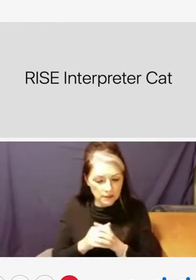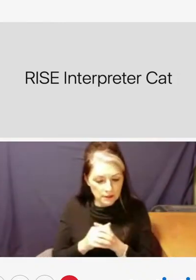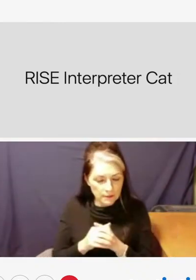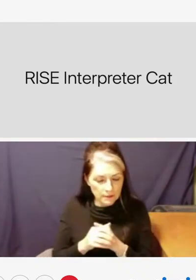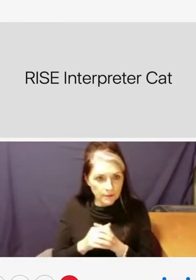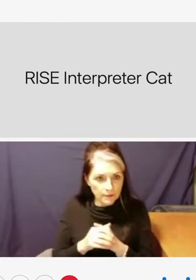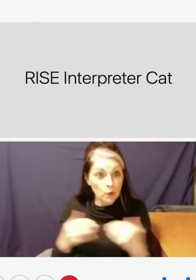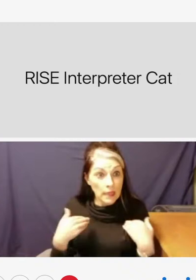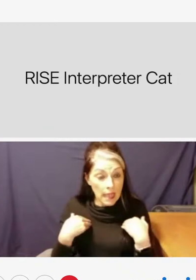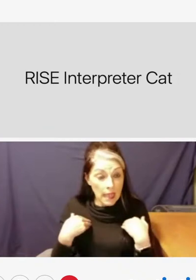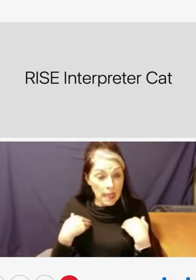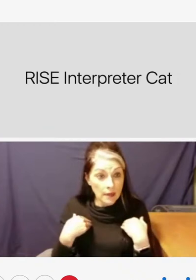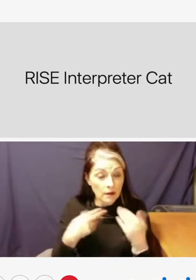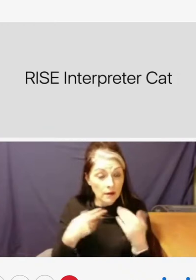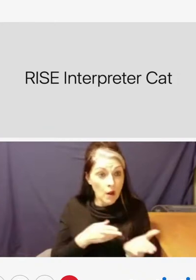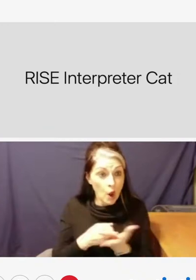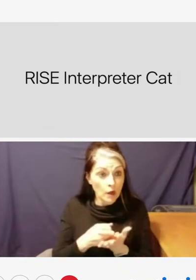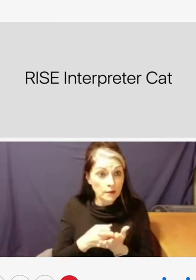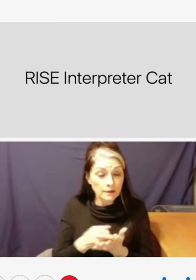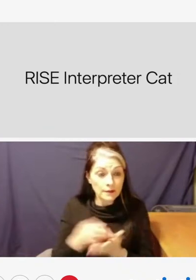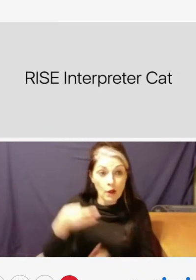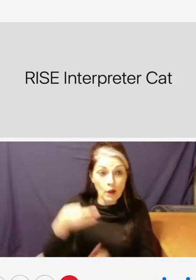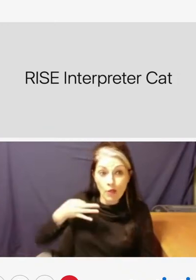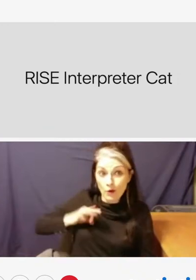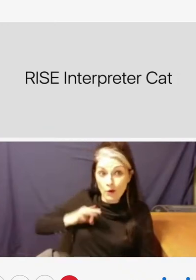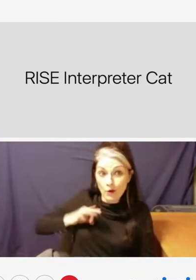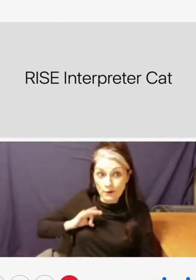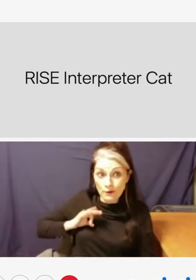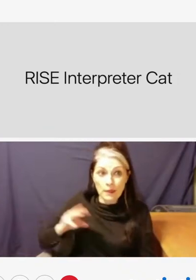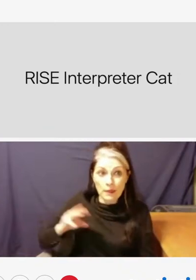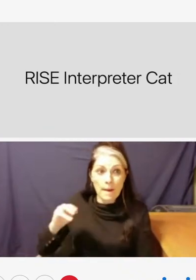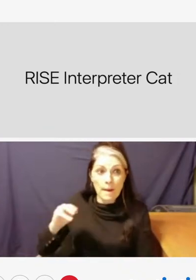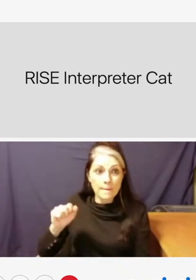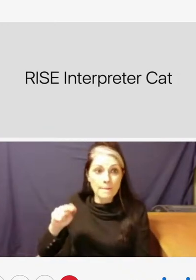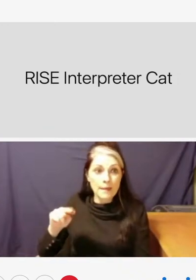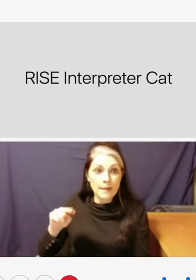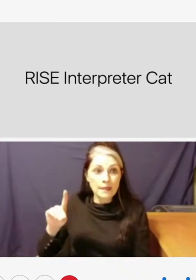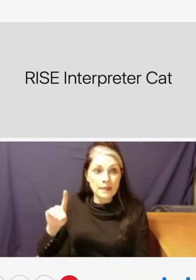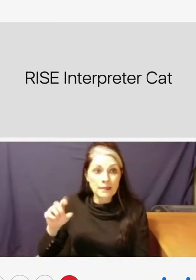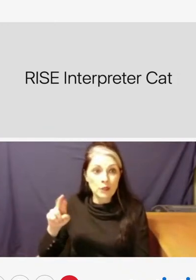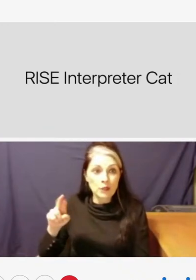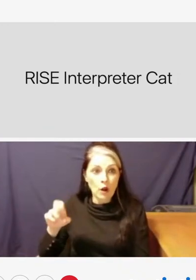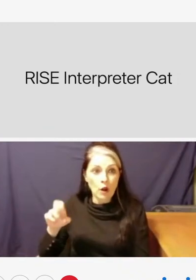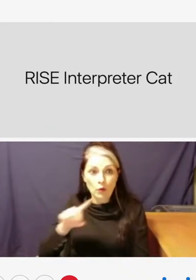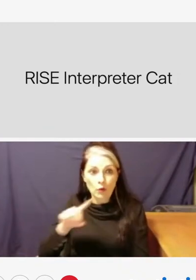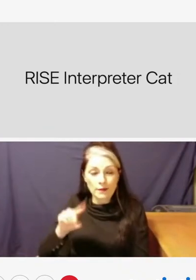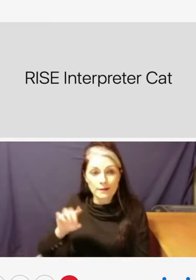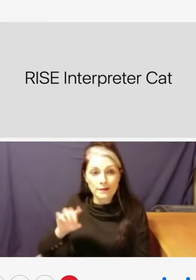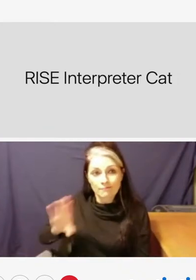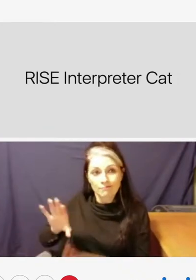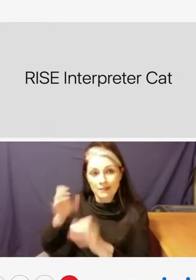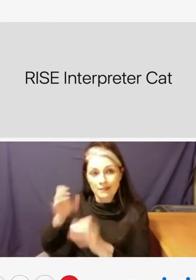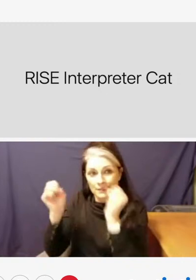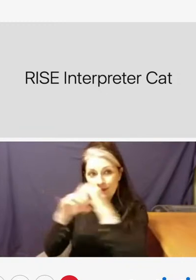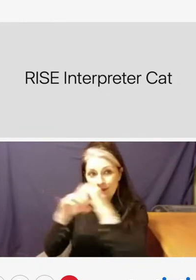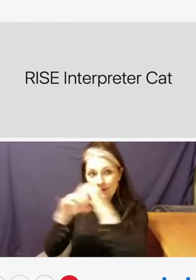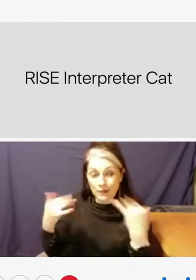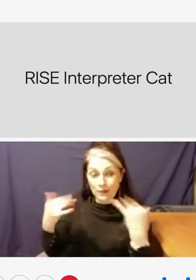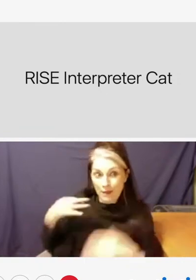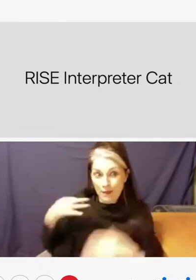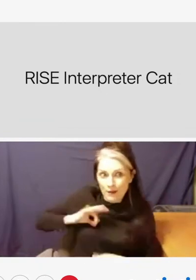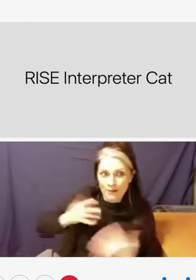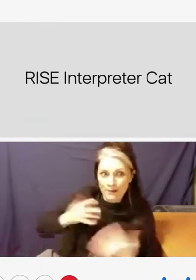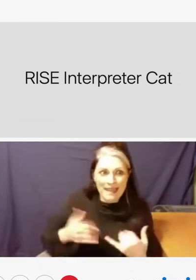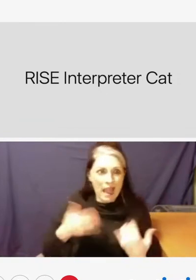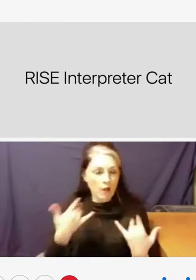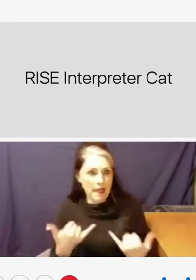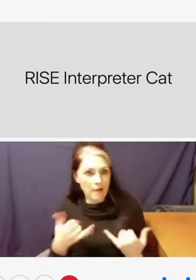all the credit to Mr Rend Daris it was his vision of course I'm going to take credit for him now because I'm the superintendent